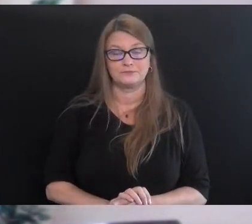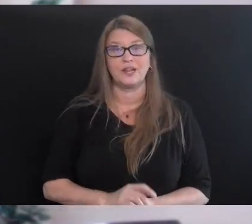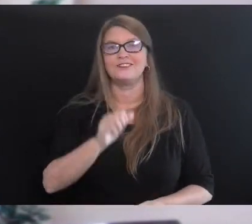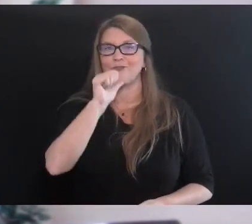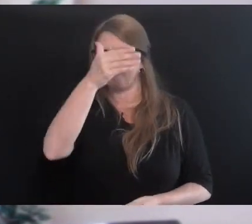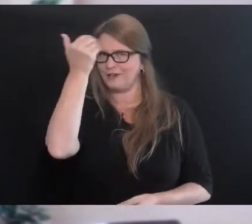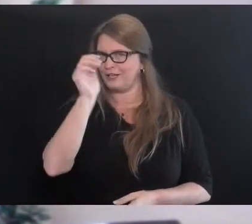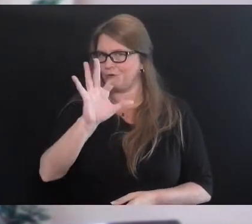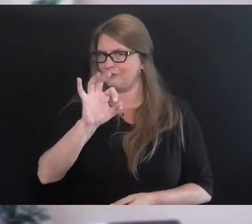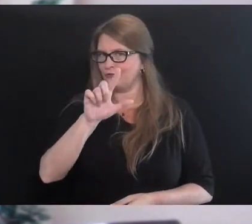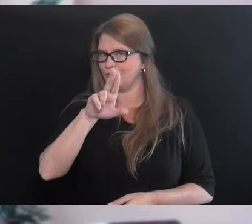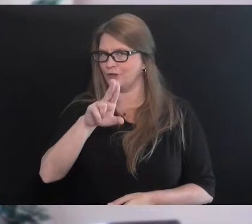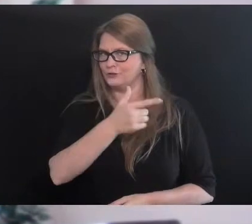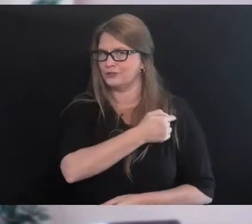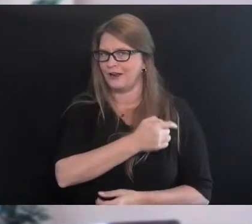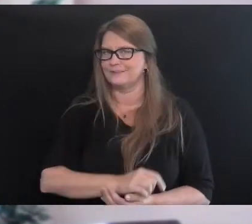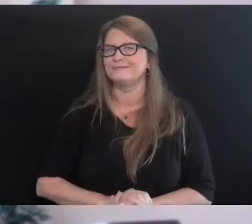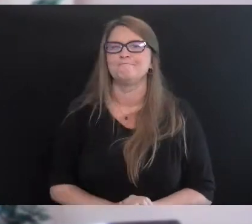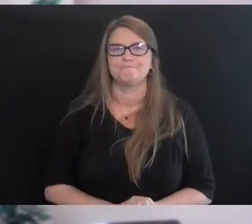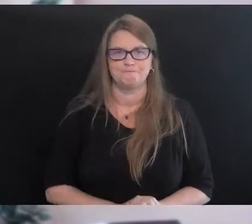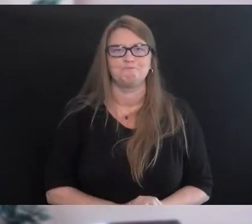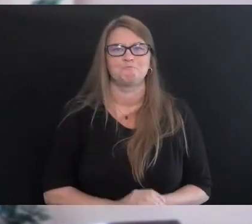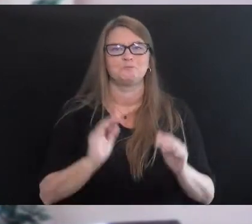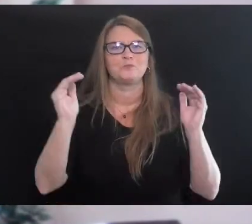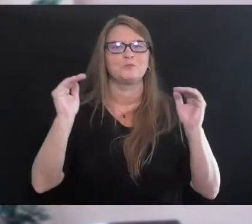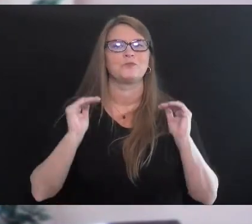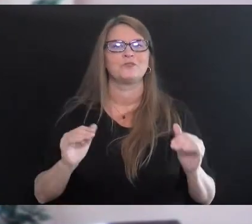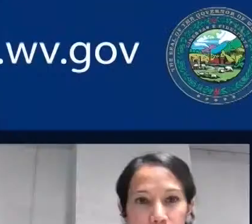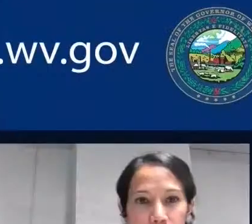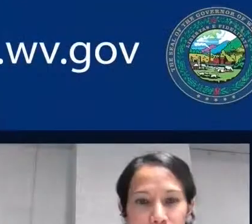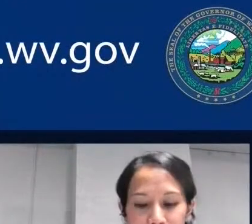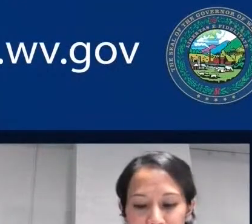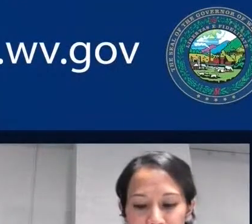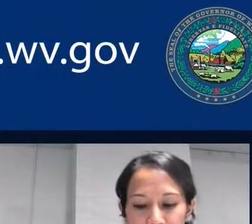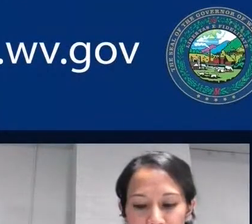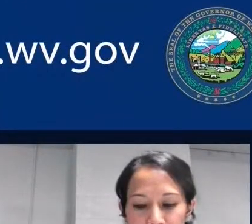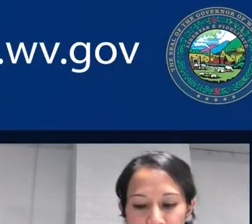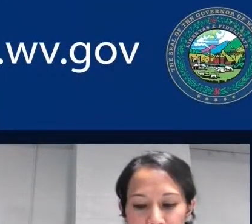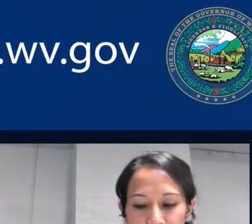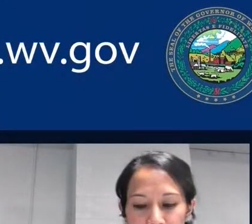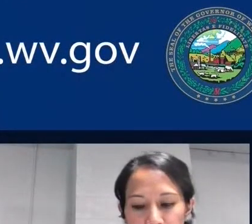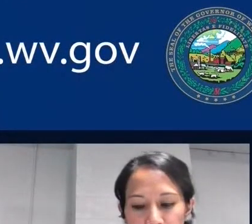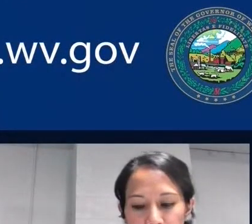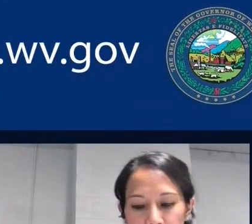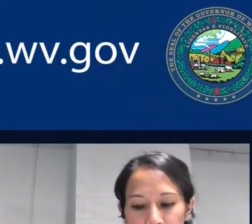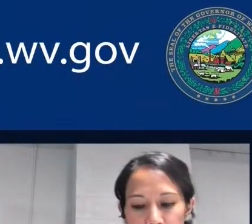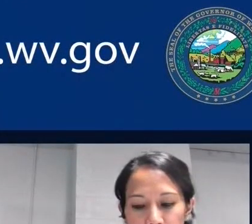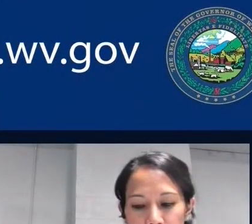Thank you. All right, thank you, Jasmine. Next, we'll go to Kenny Bass with WCHS and Fox 11.